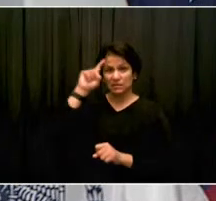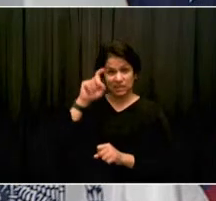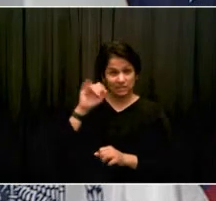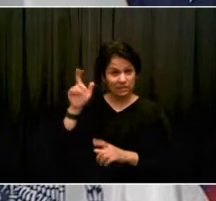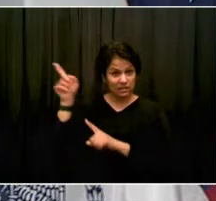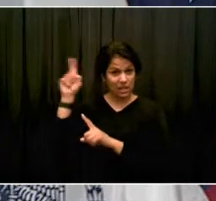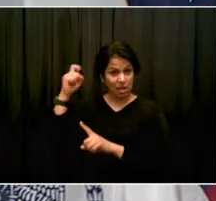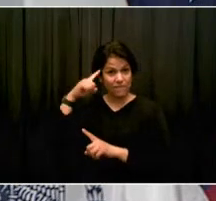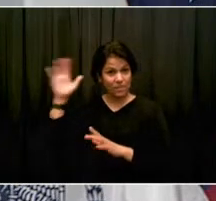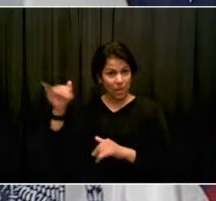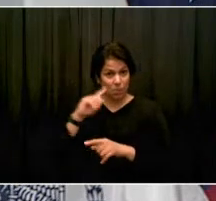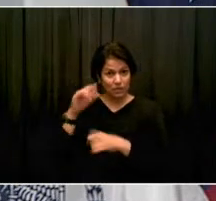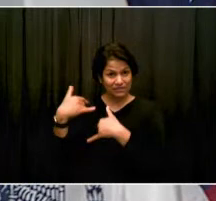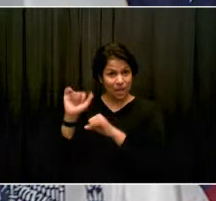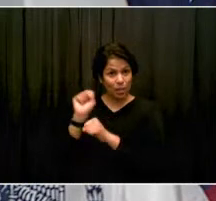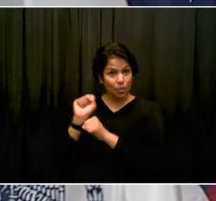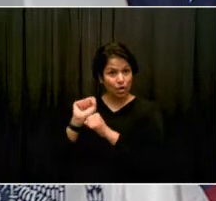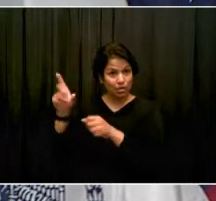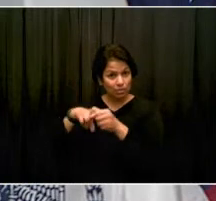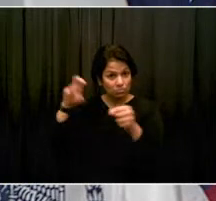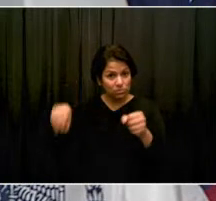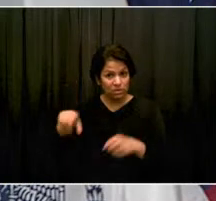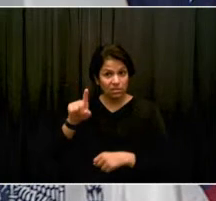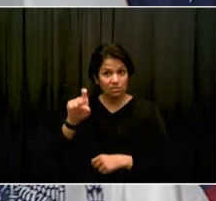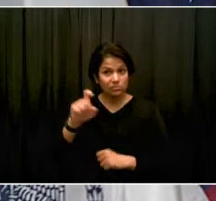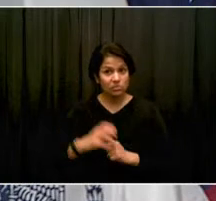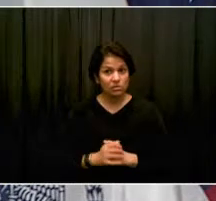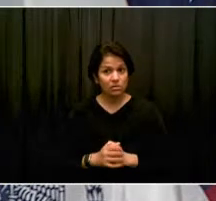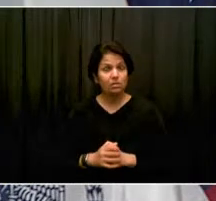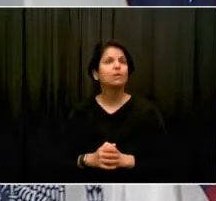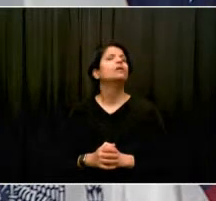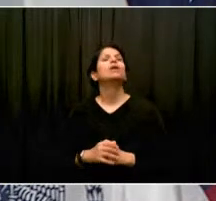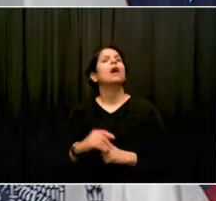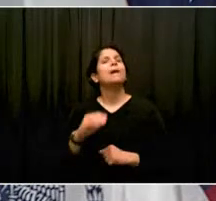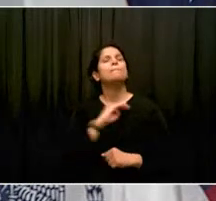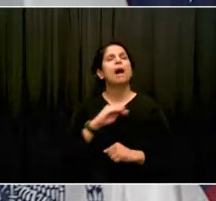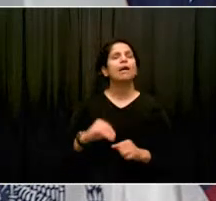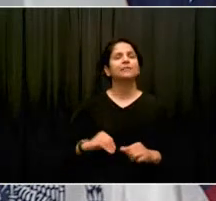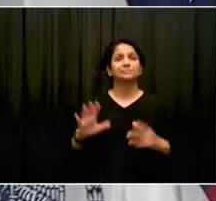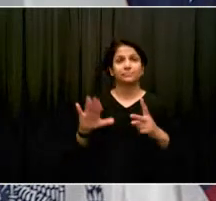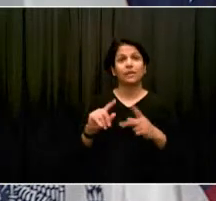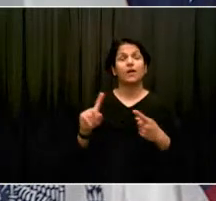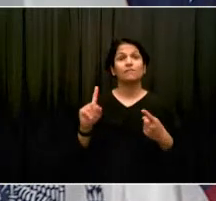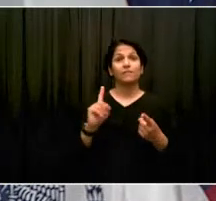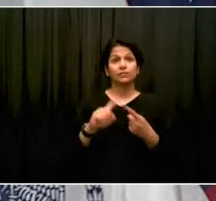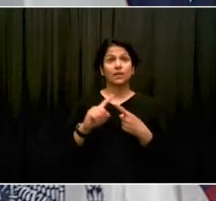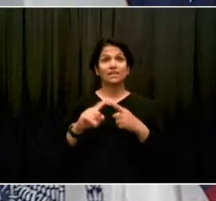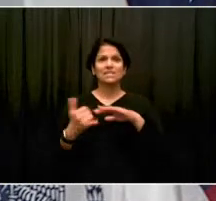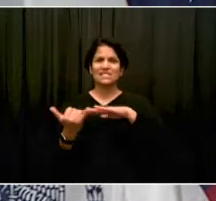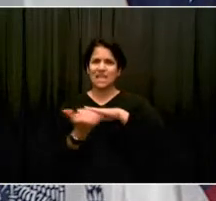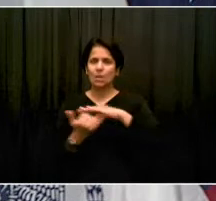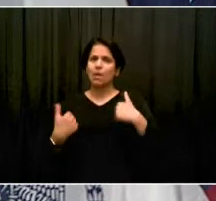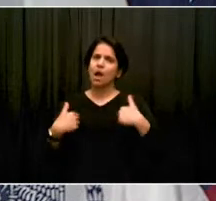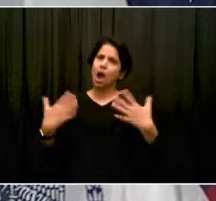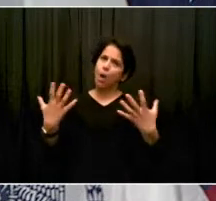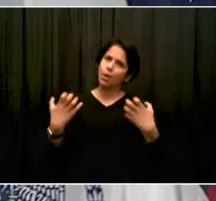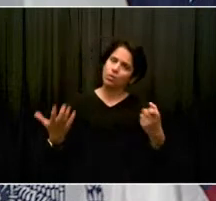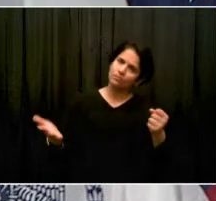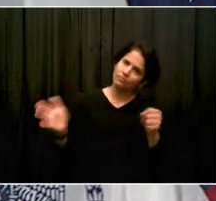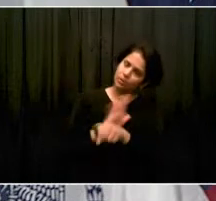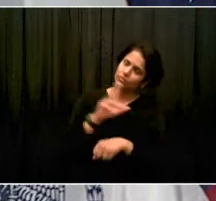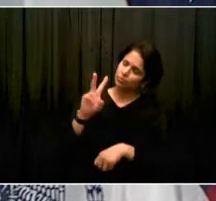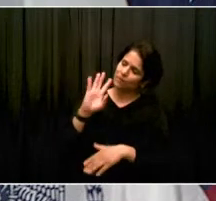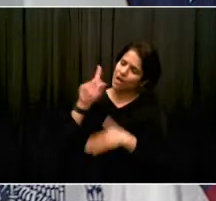I have long believed we should get back to 24/7 at the right time. I think July 1st is the right